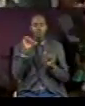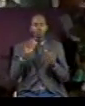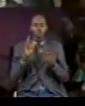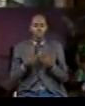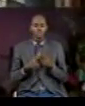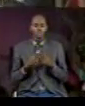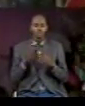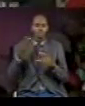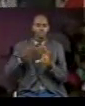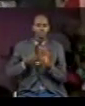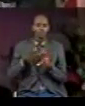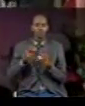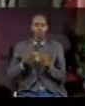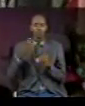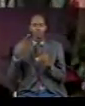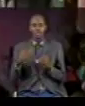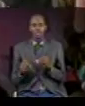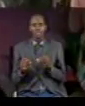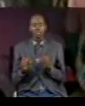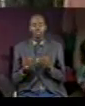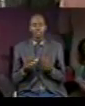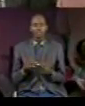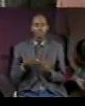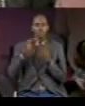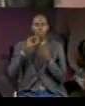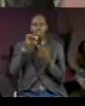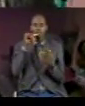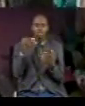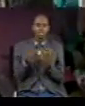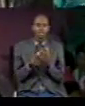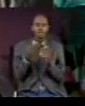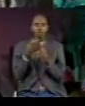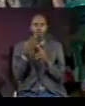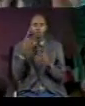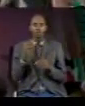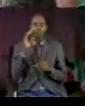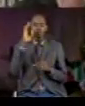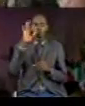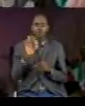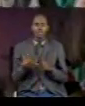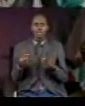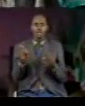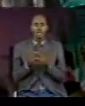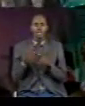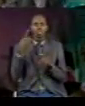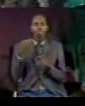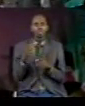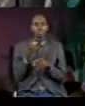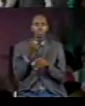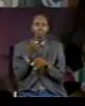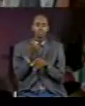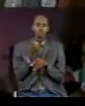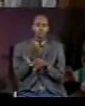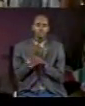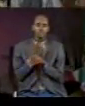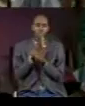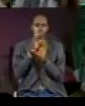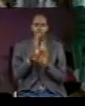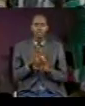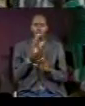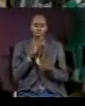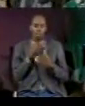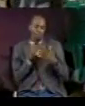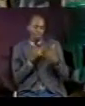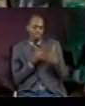the pastor. And as you are, as the counselors are by your side, they are there